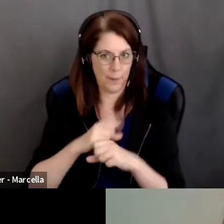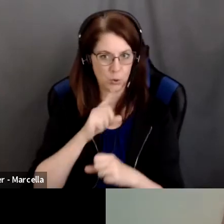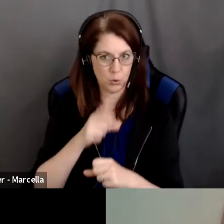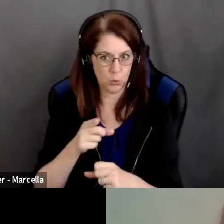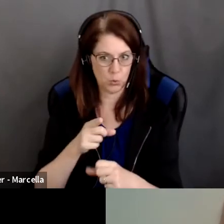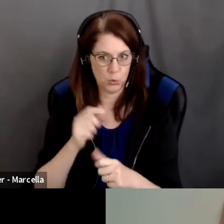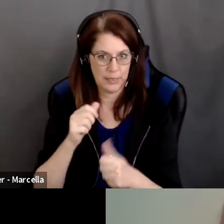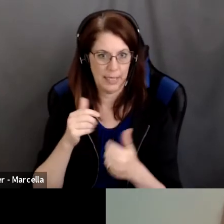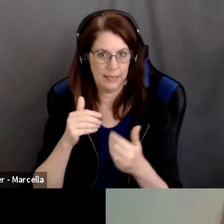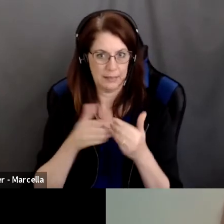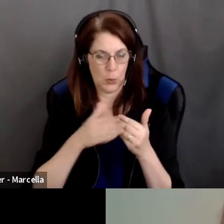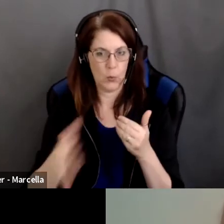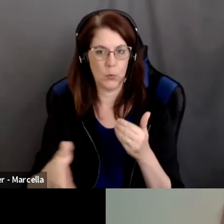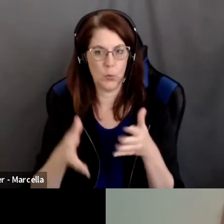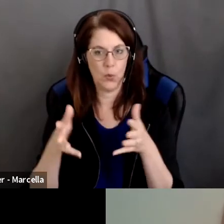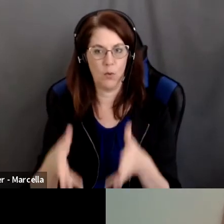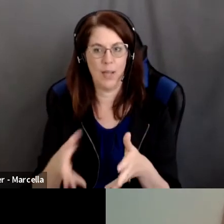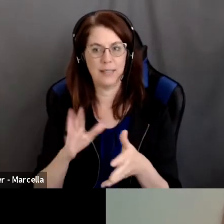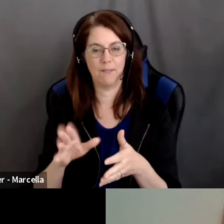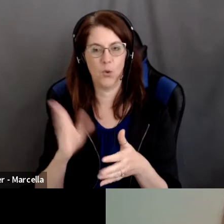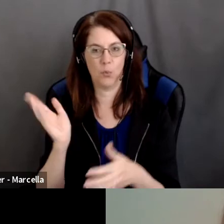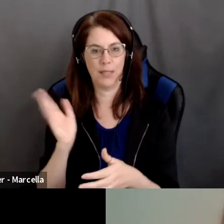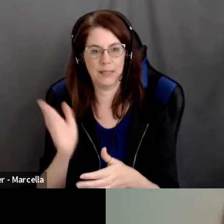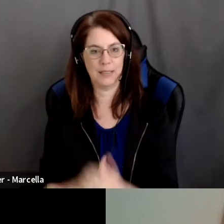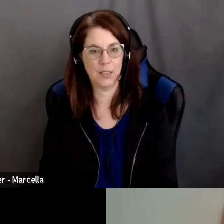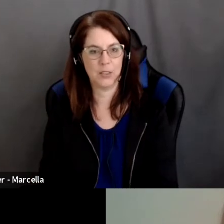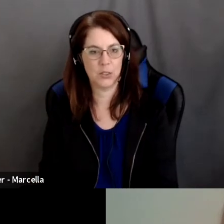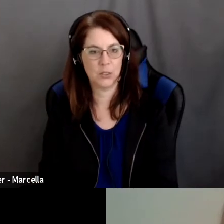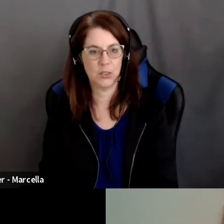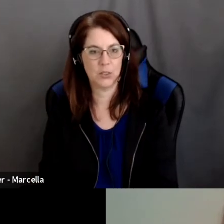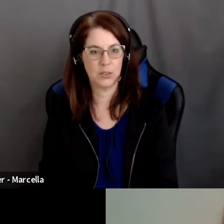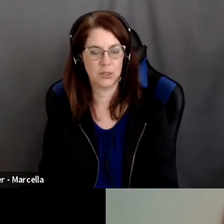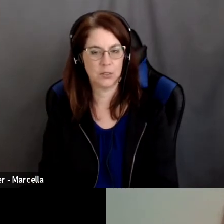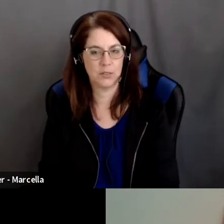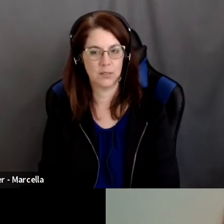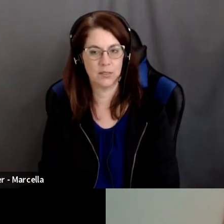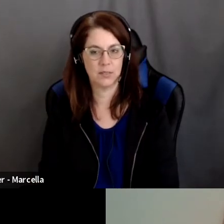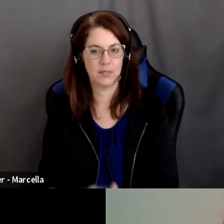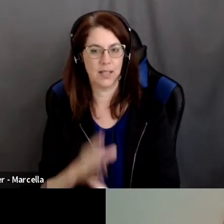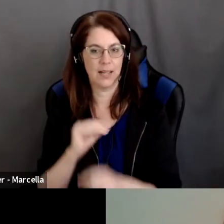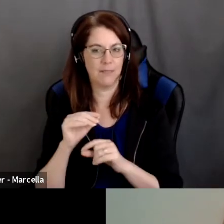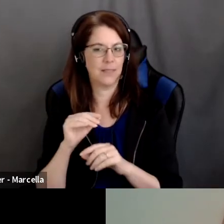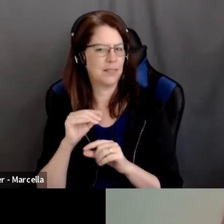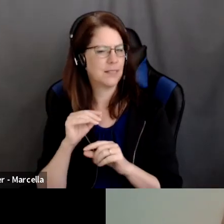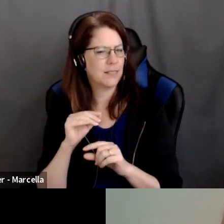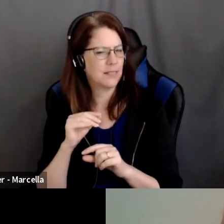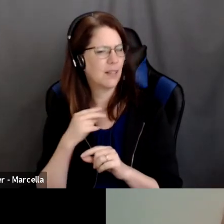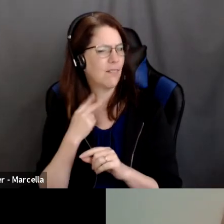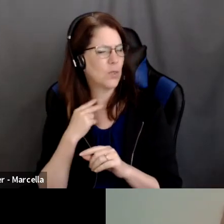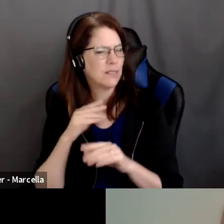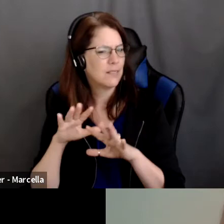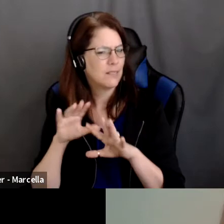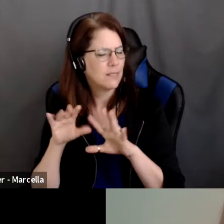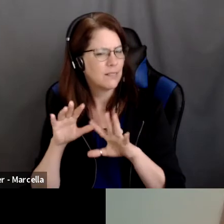to get through the remaining presentation, and it looks like the questions would apply to